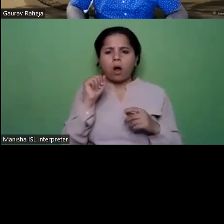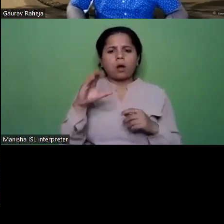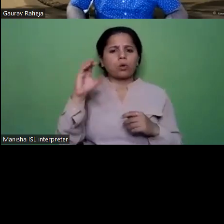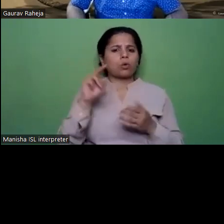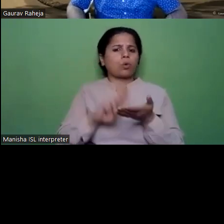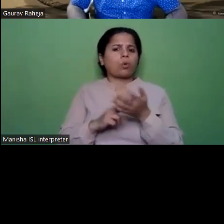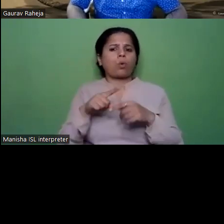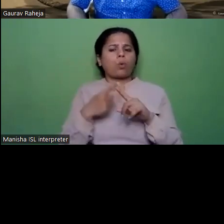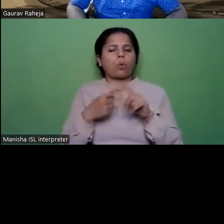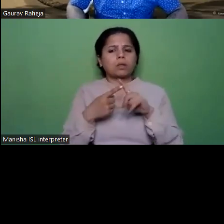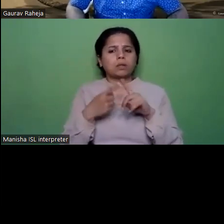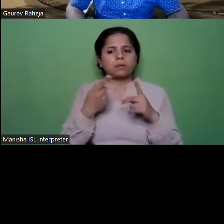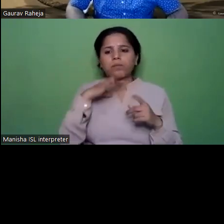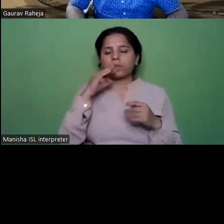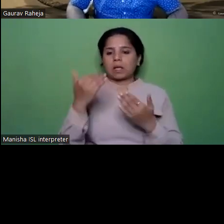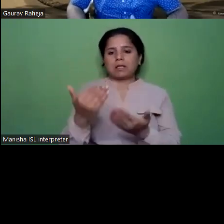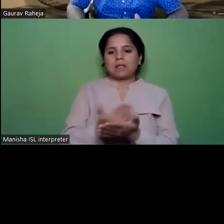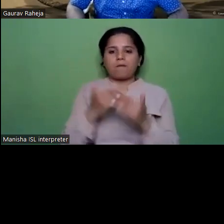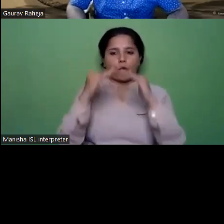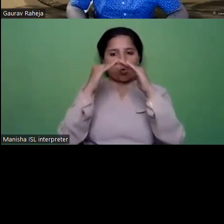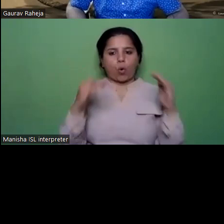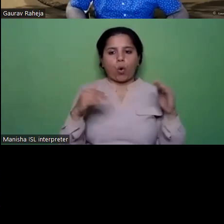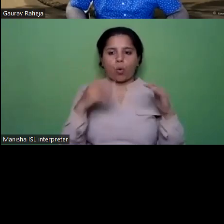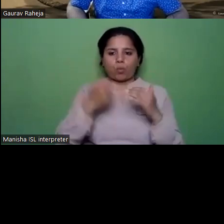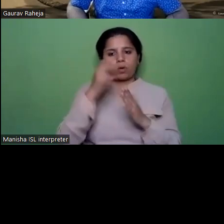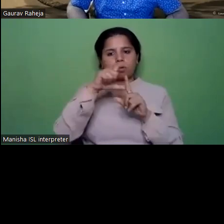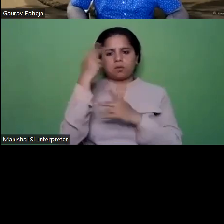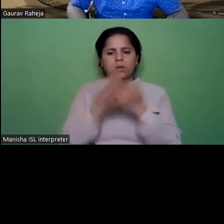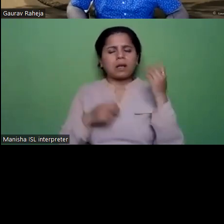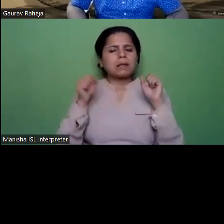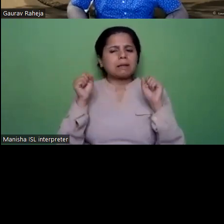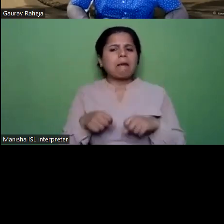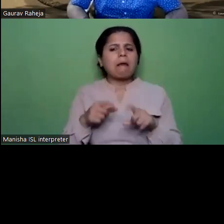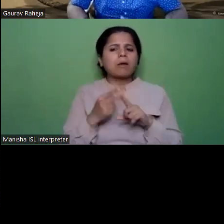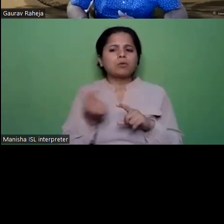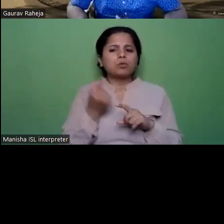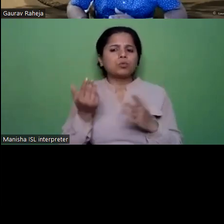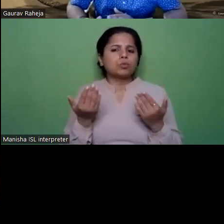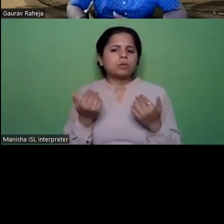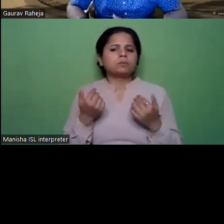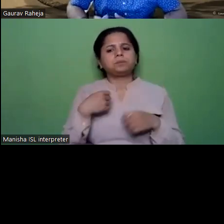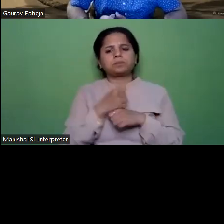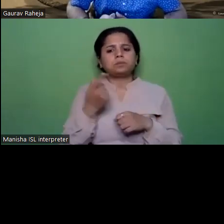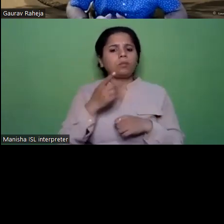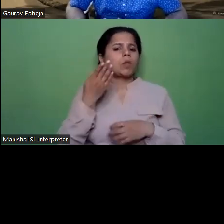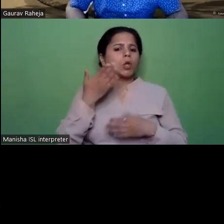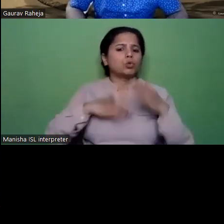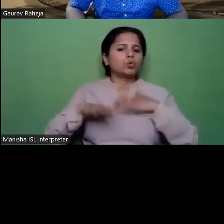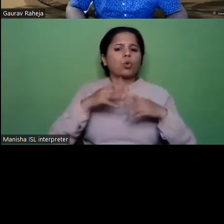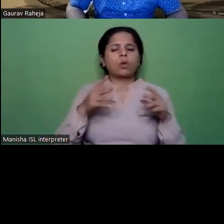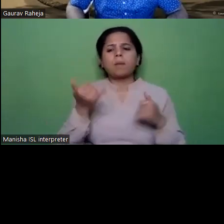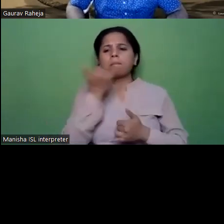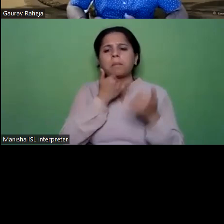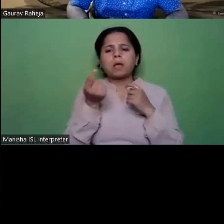if you were to design a safe home, we can design that by understanding what tolerances for errors we can look